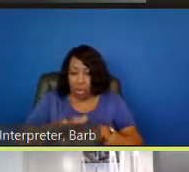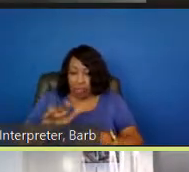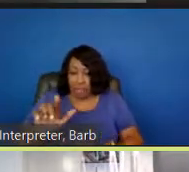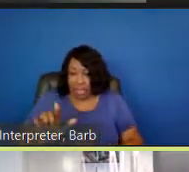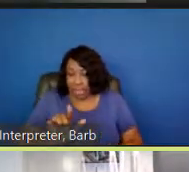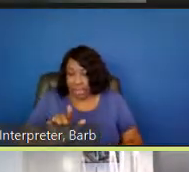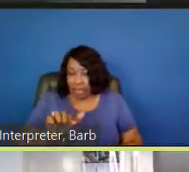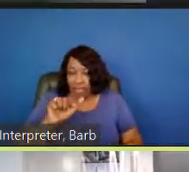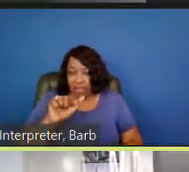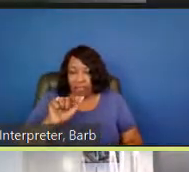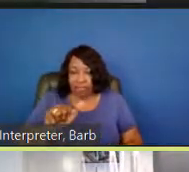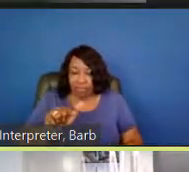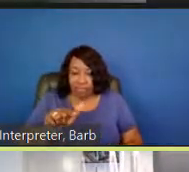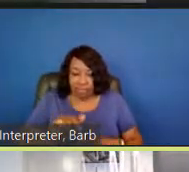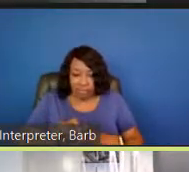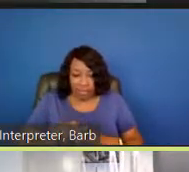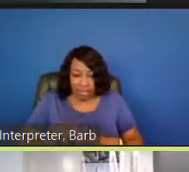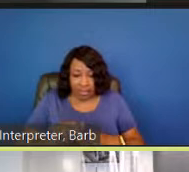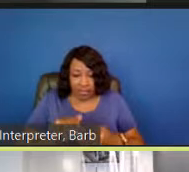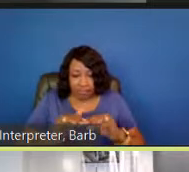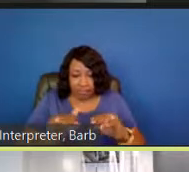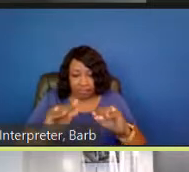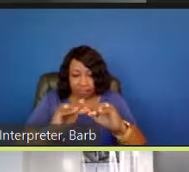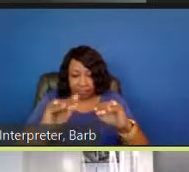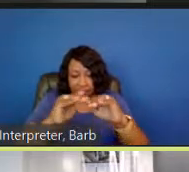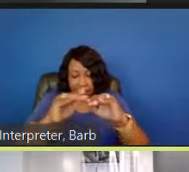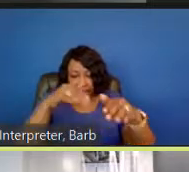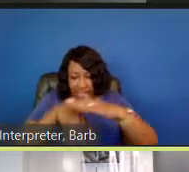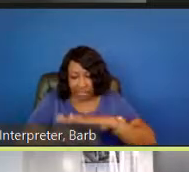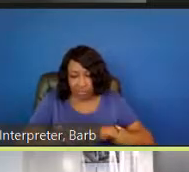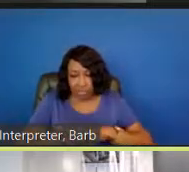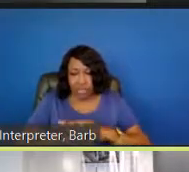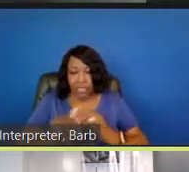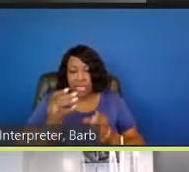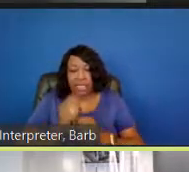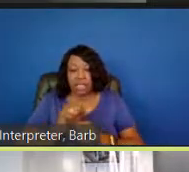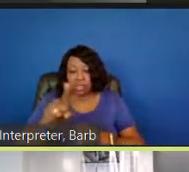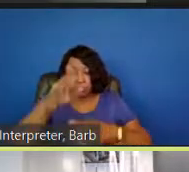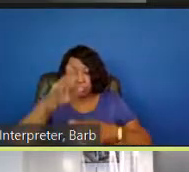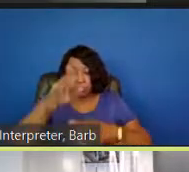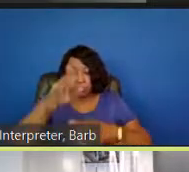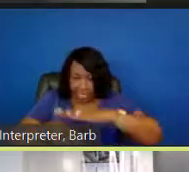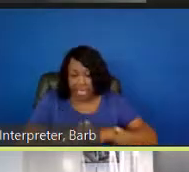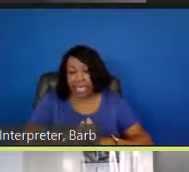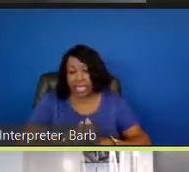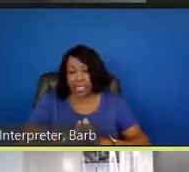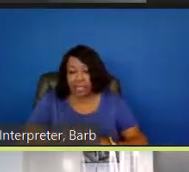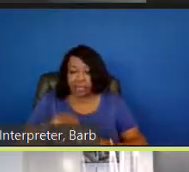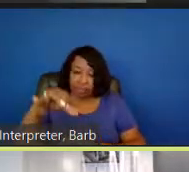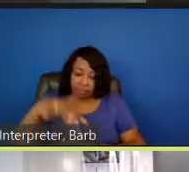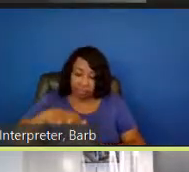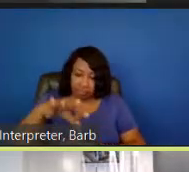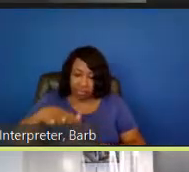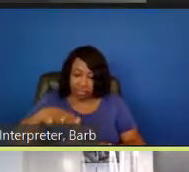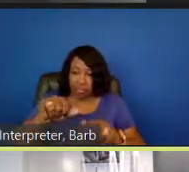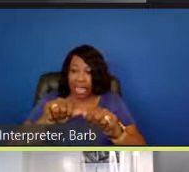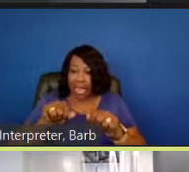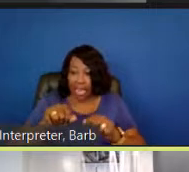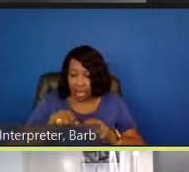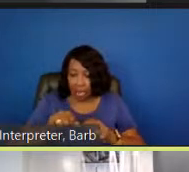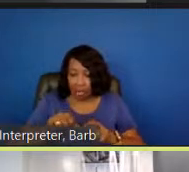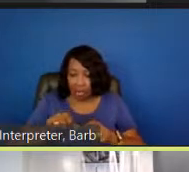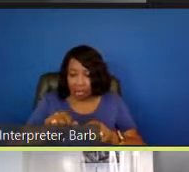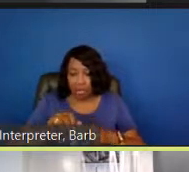is an on-grade entrance that gets you into the fair area and on the